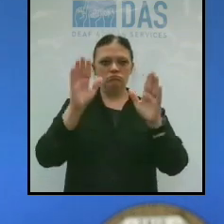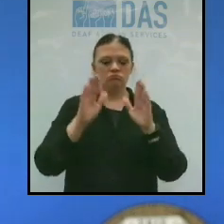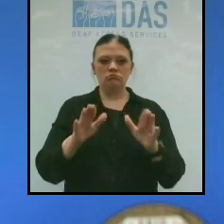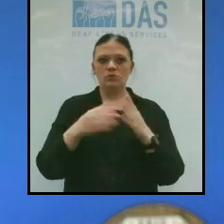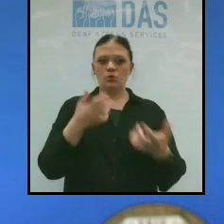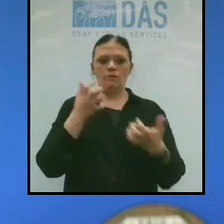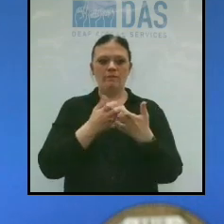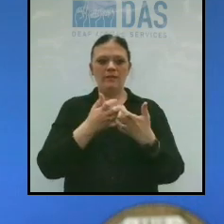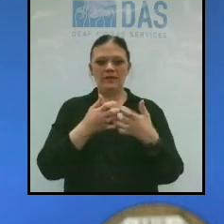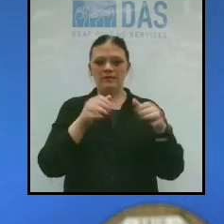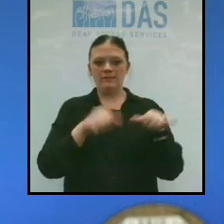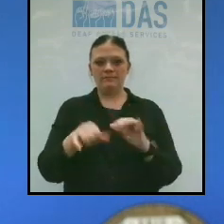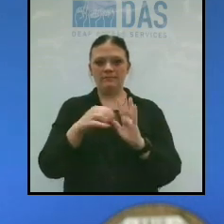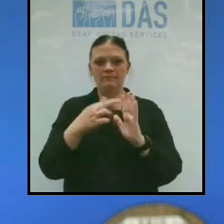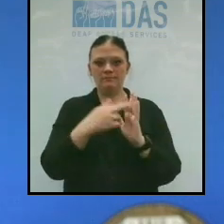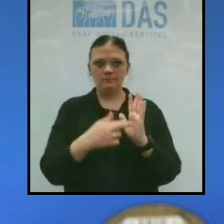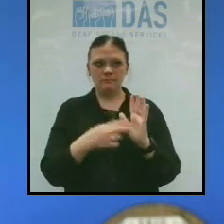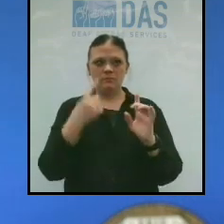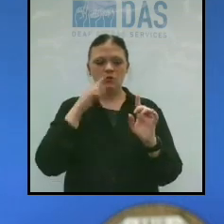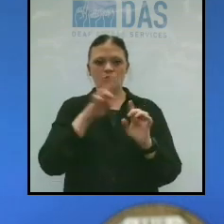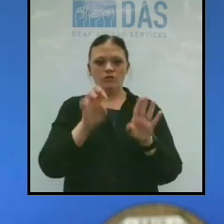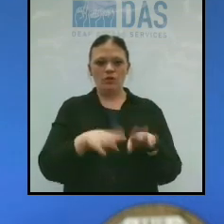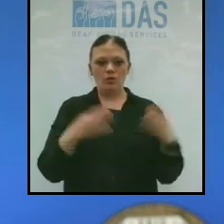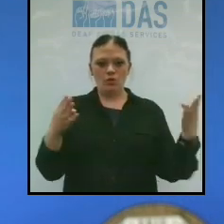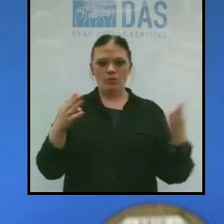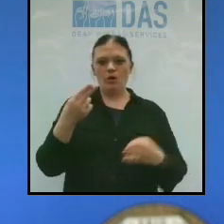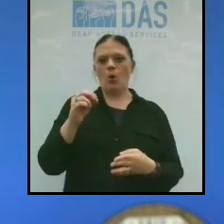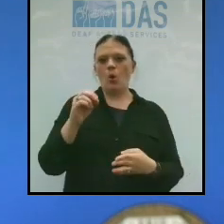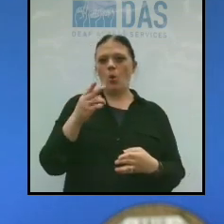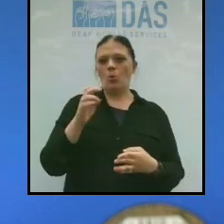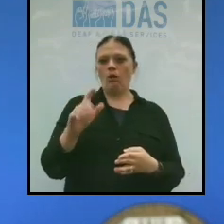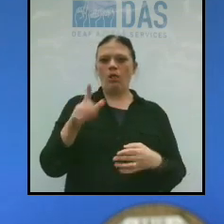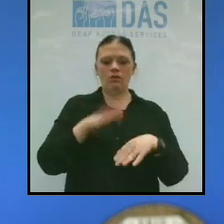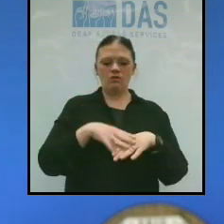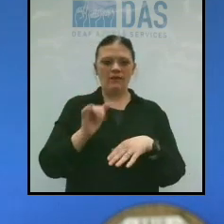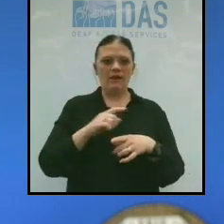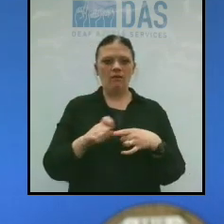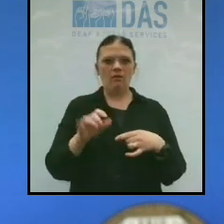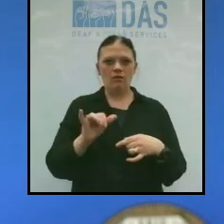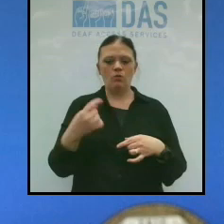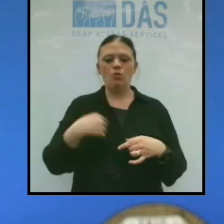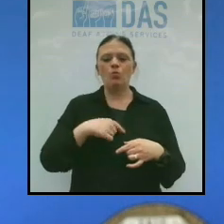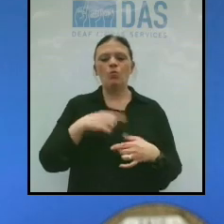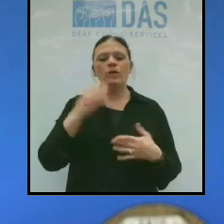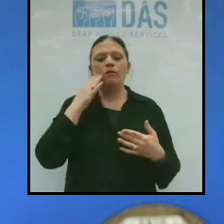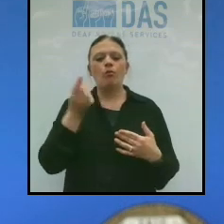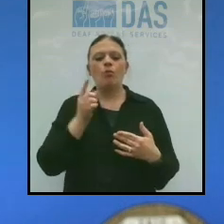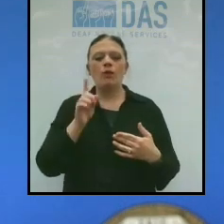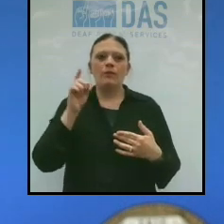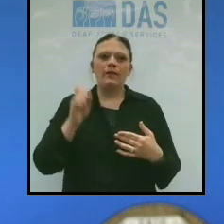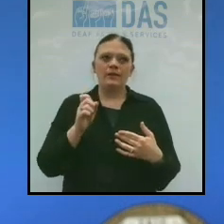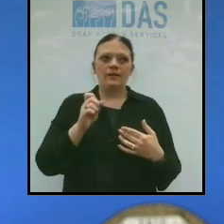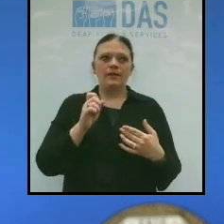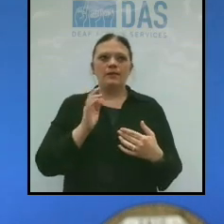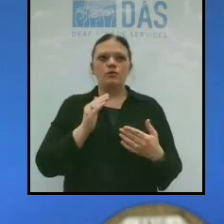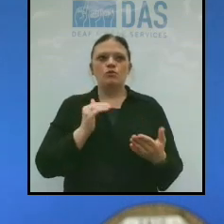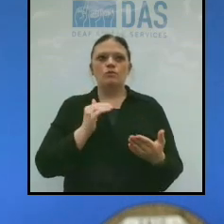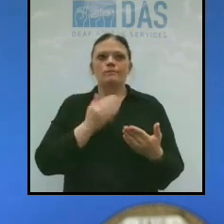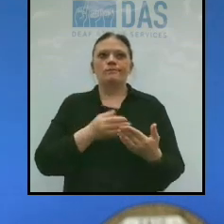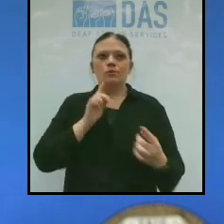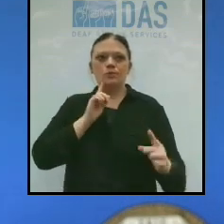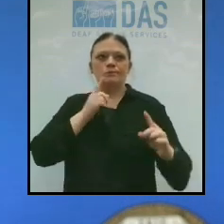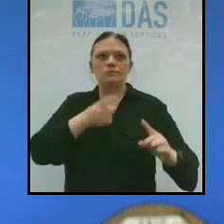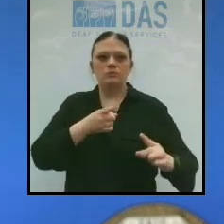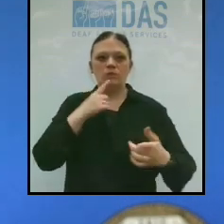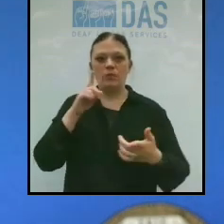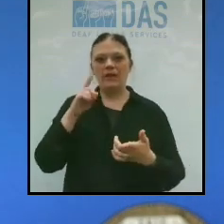reopening, and Lieutenant Governor Kathy Hochul was on that call as well. So I think we all know where we need to go, and we're going to share appropriate data with New York State to show that